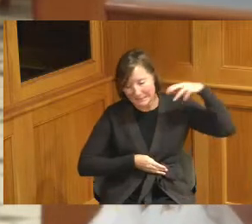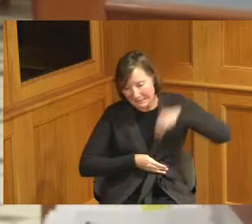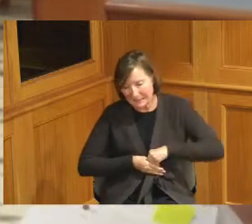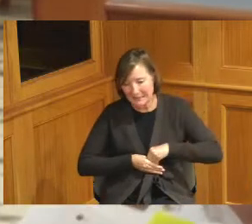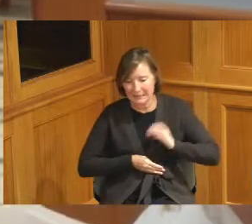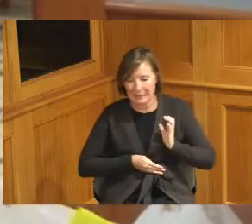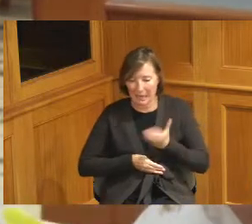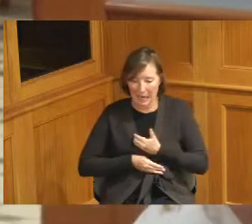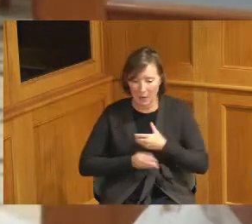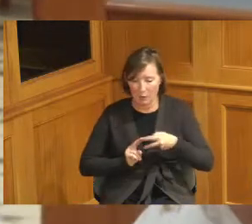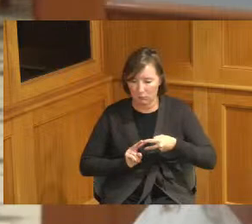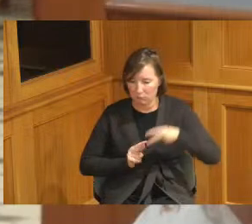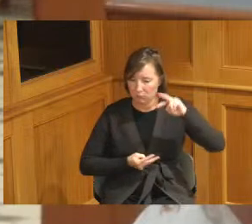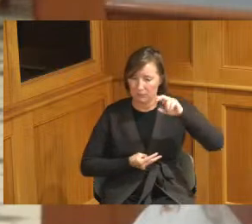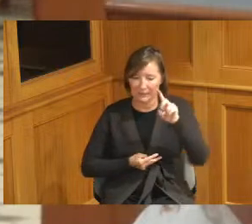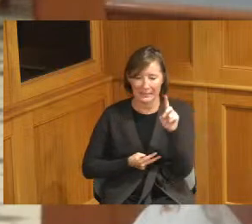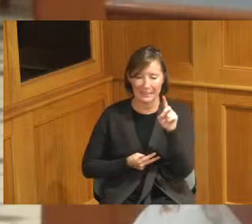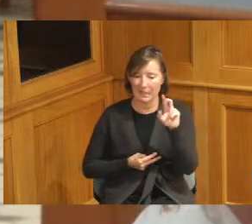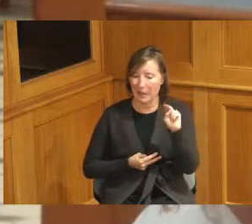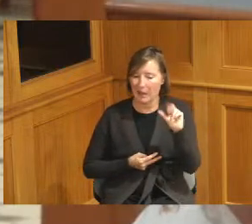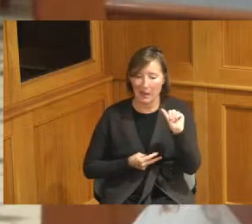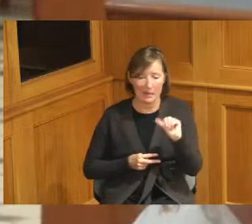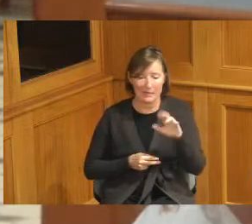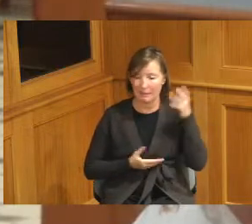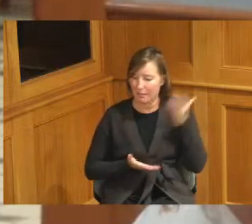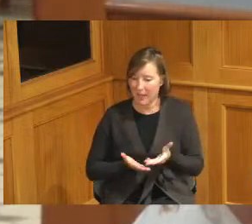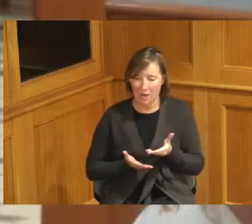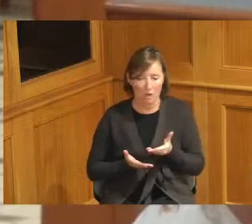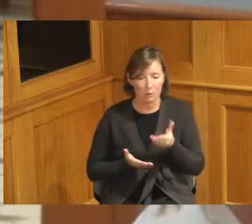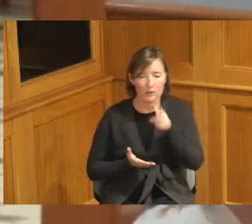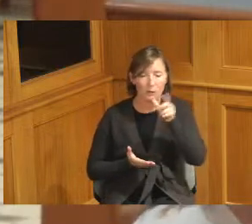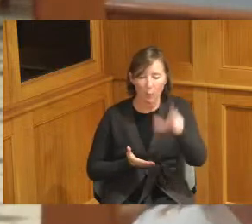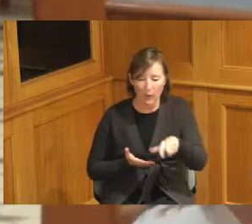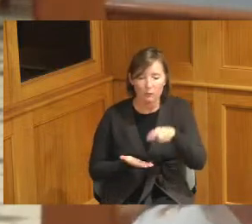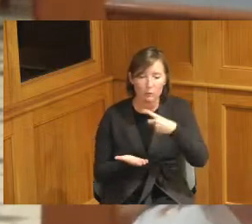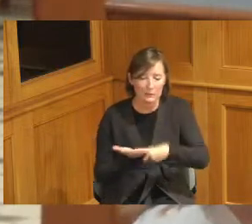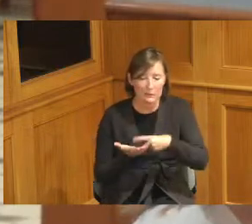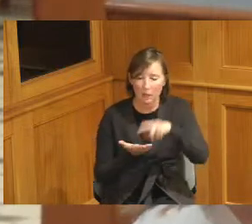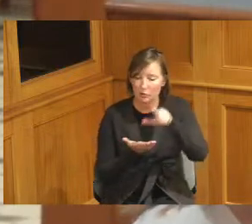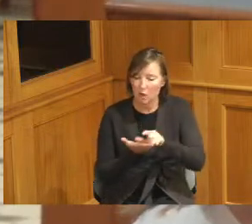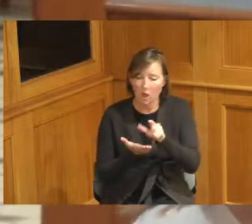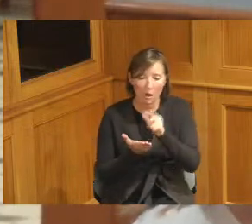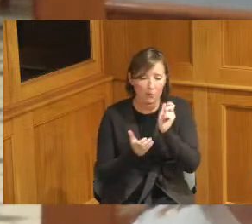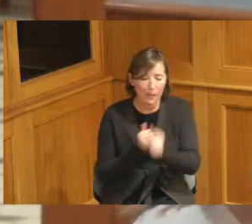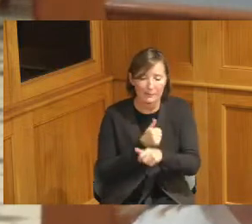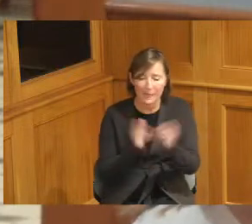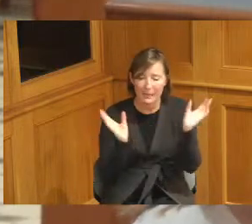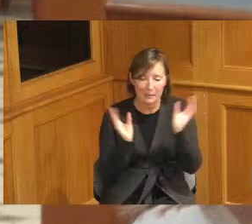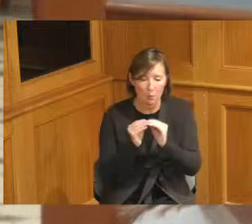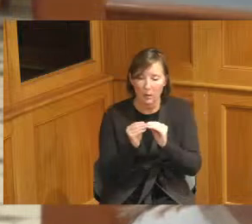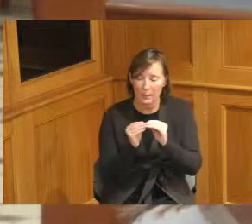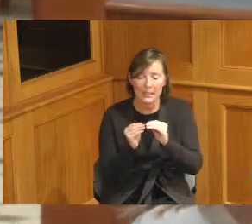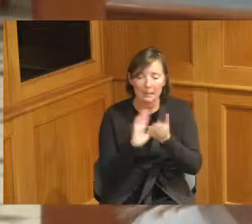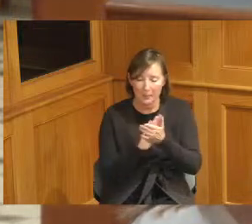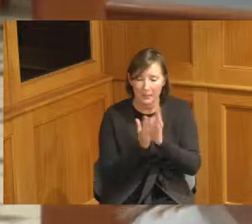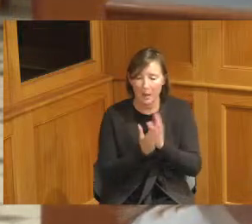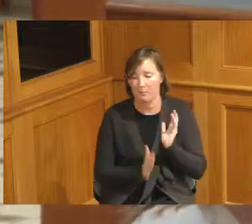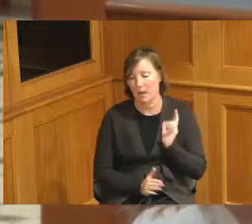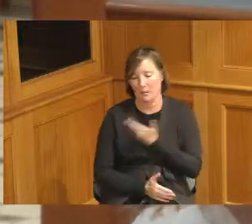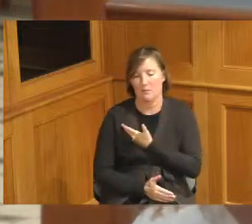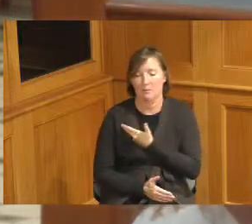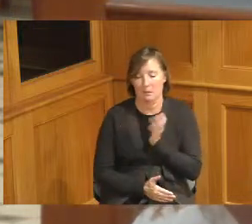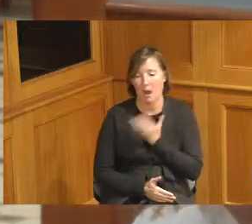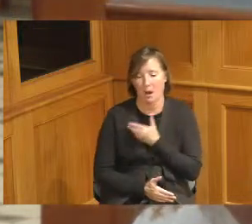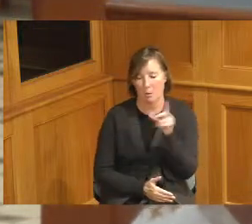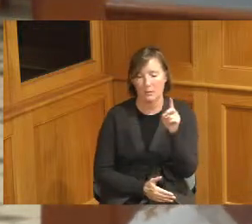to legislate it, because it's just the way we do business. It's just who we are. And so I just appreciate you, Mr. Bill, taking this